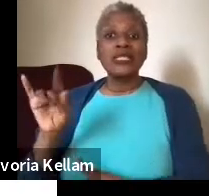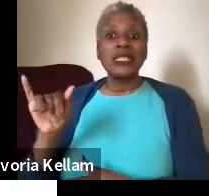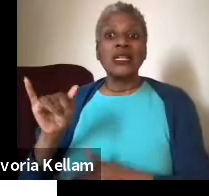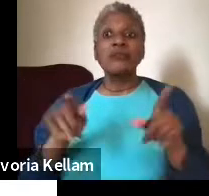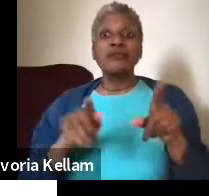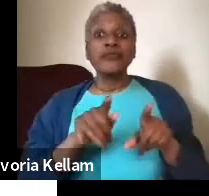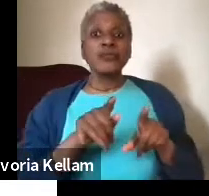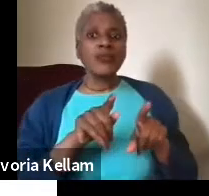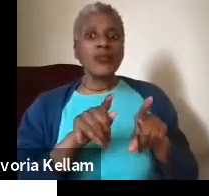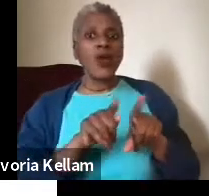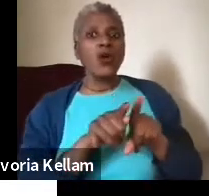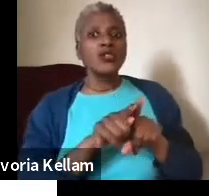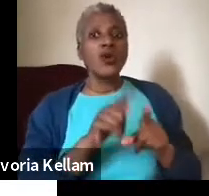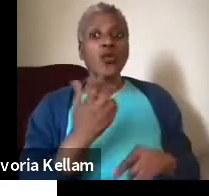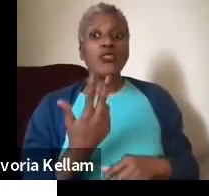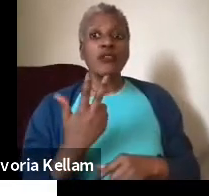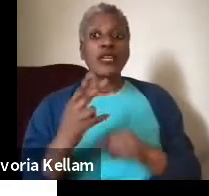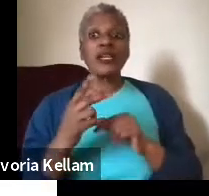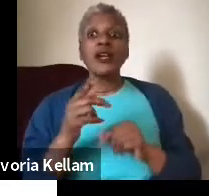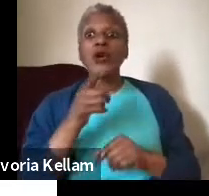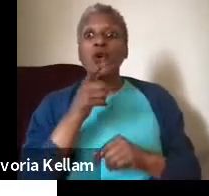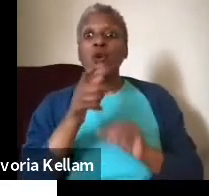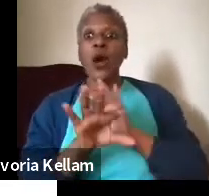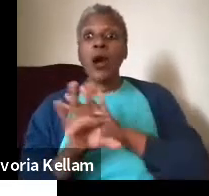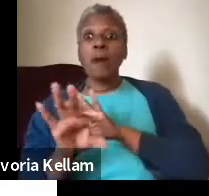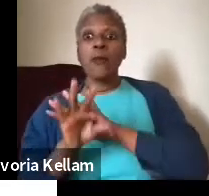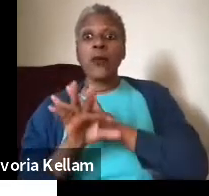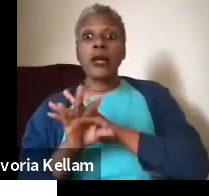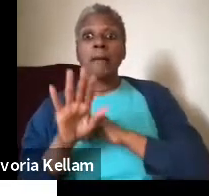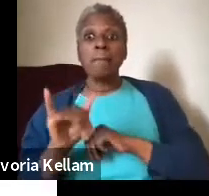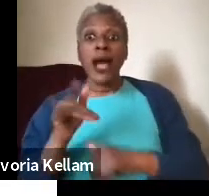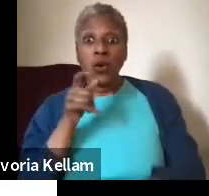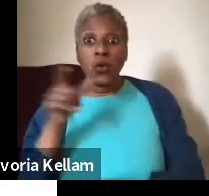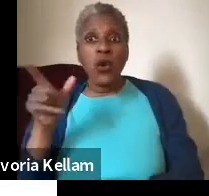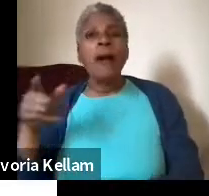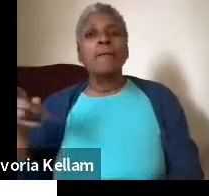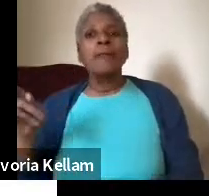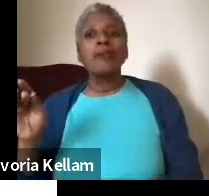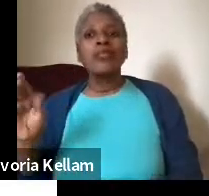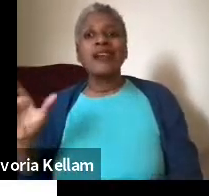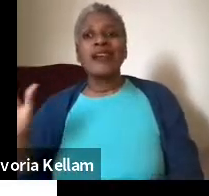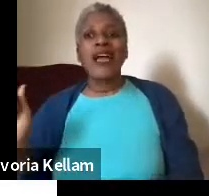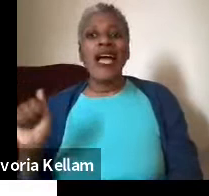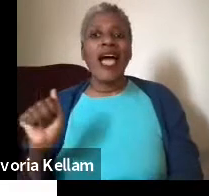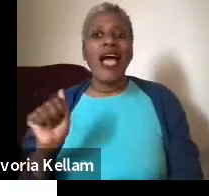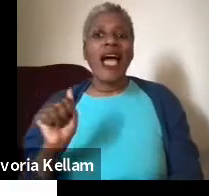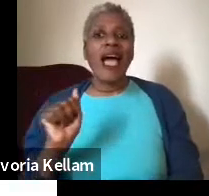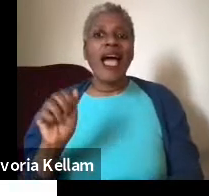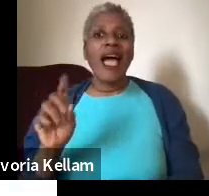from the public advocate and 2 from other citywide councils.